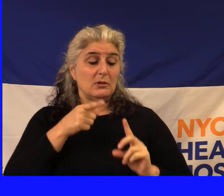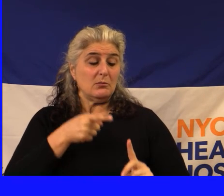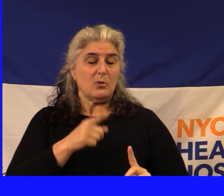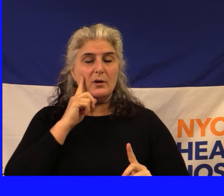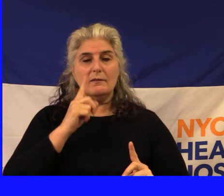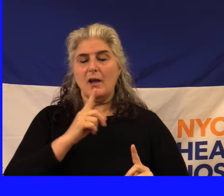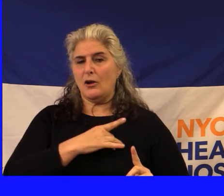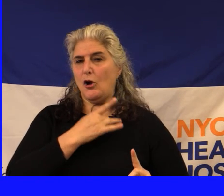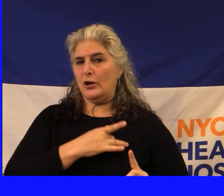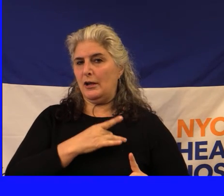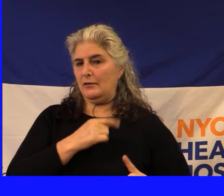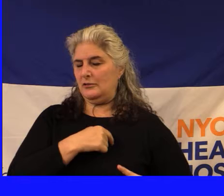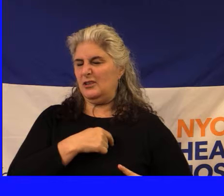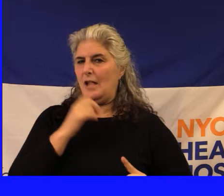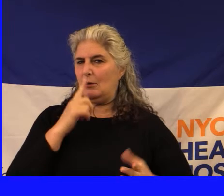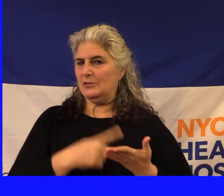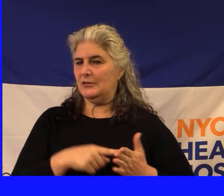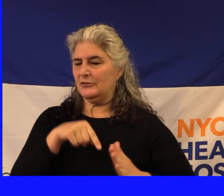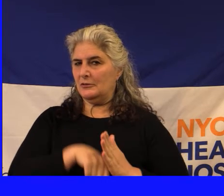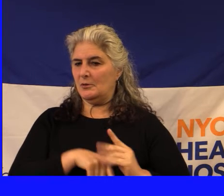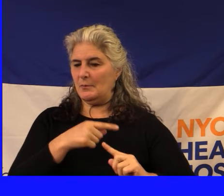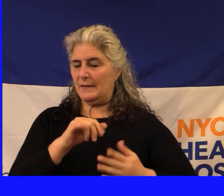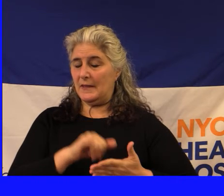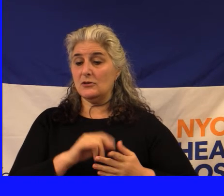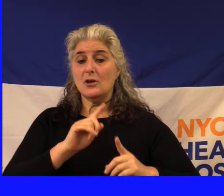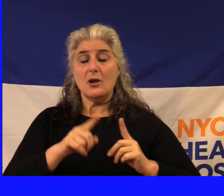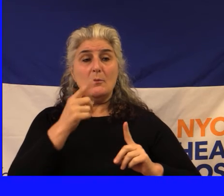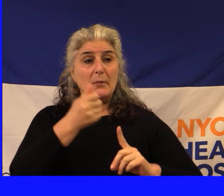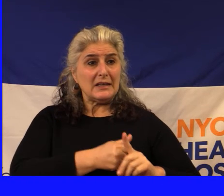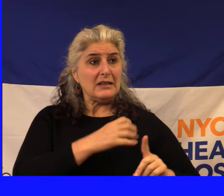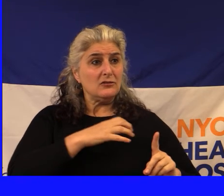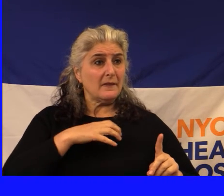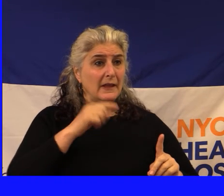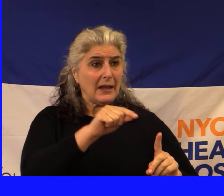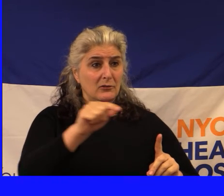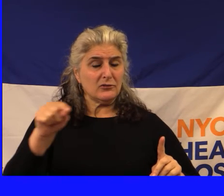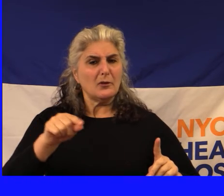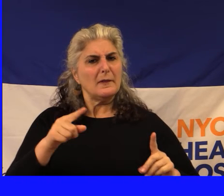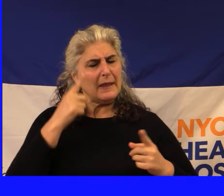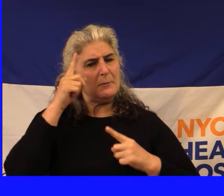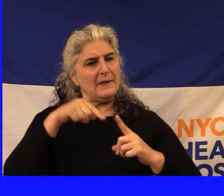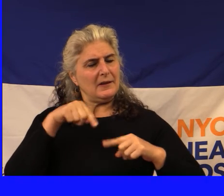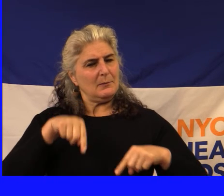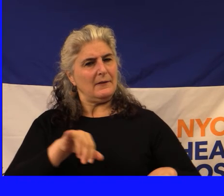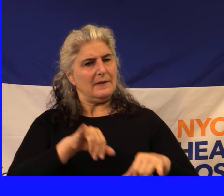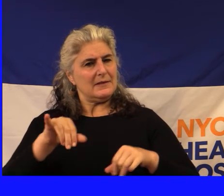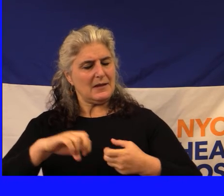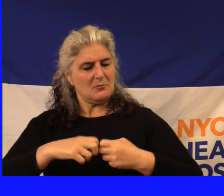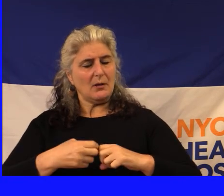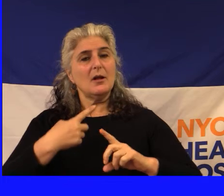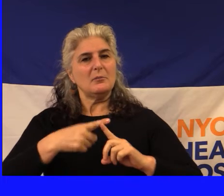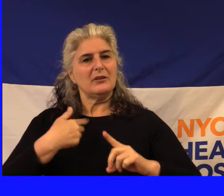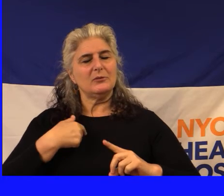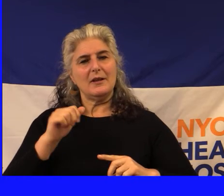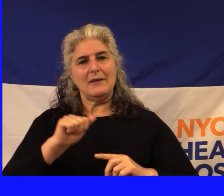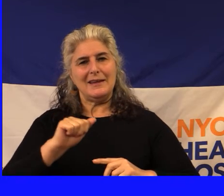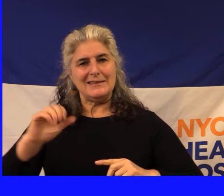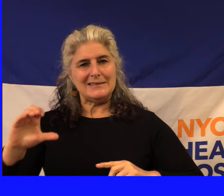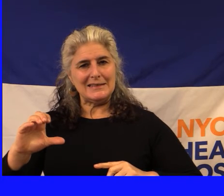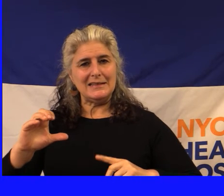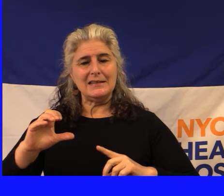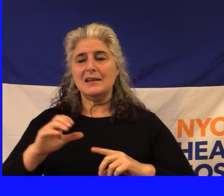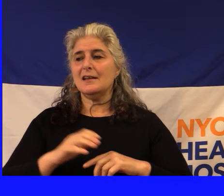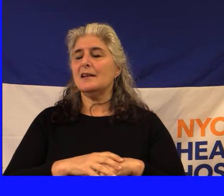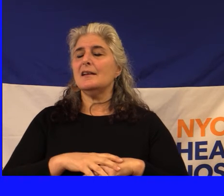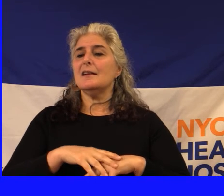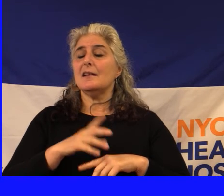little bit about that as well. But the clinical councils are thinking about these problems as well. The Office of Ambulatory Care is thinking about